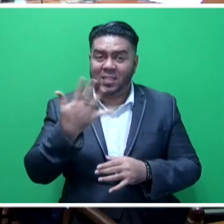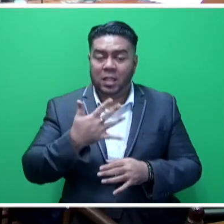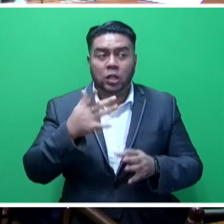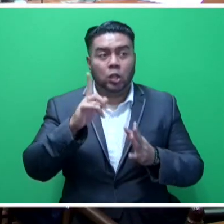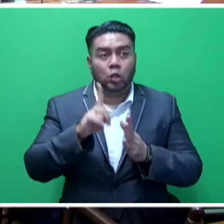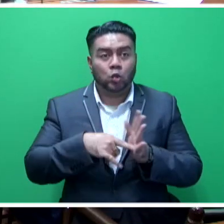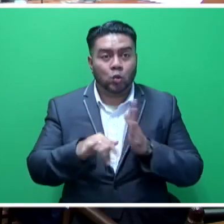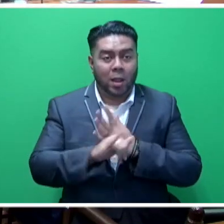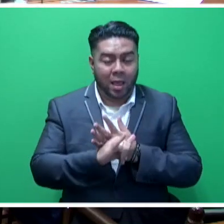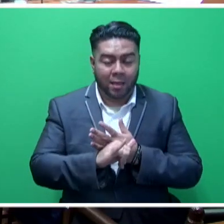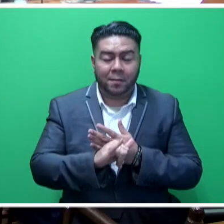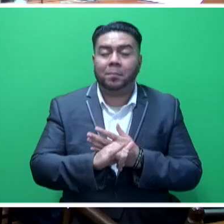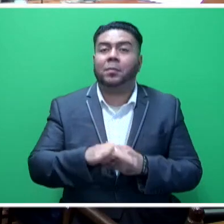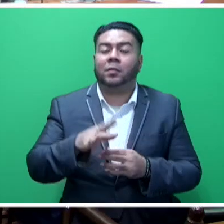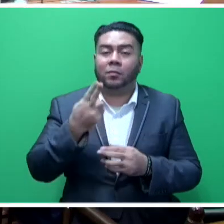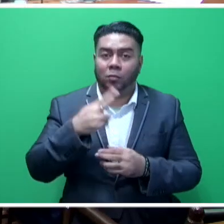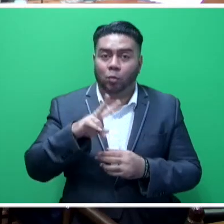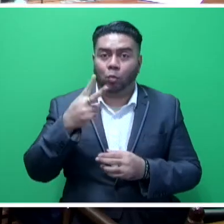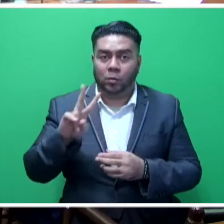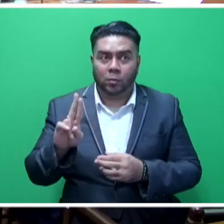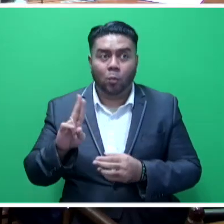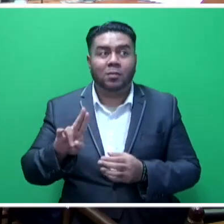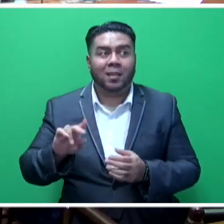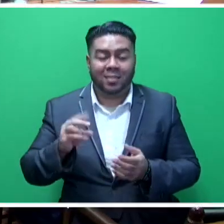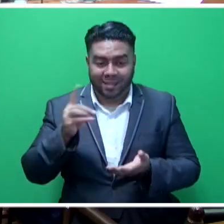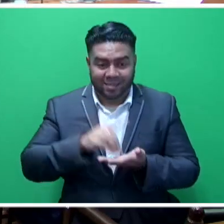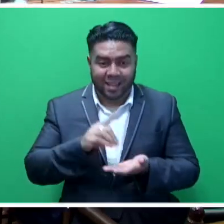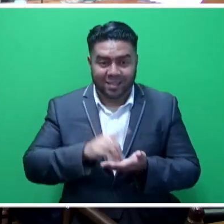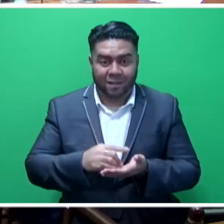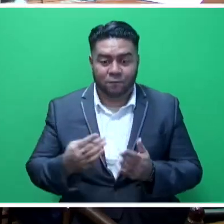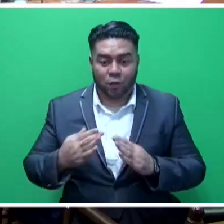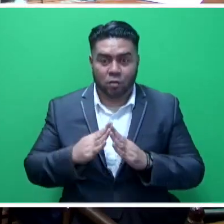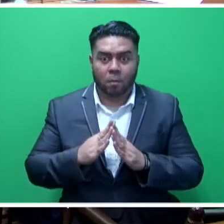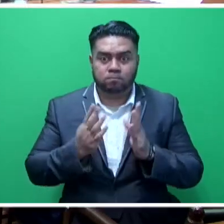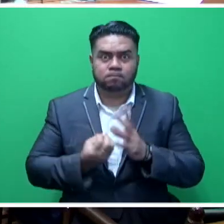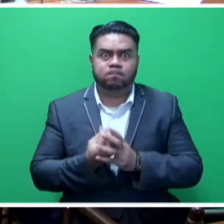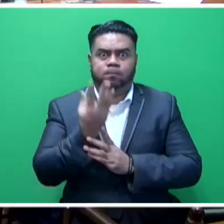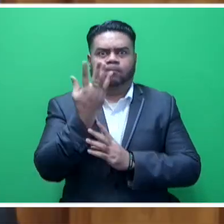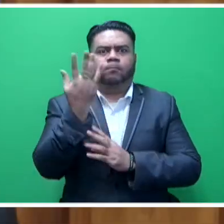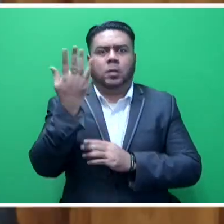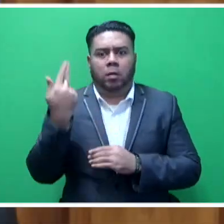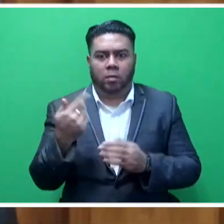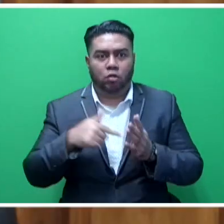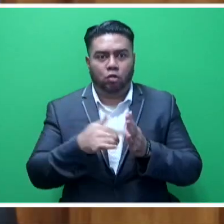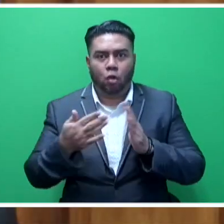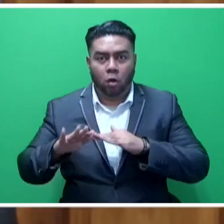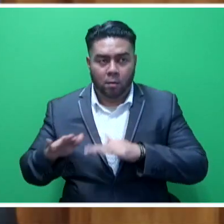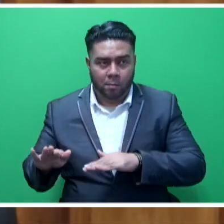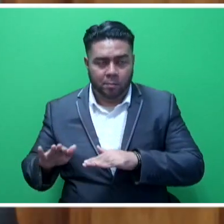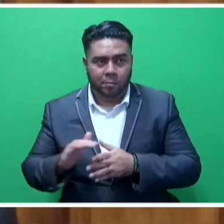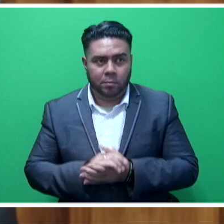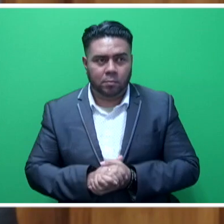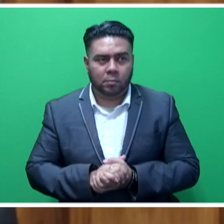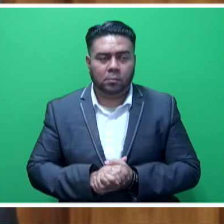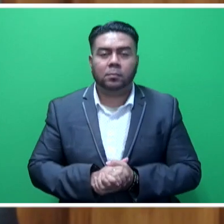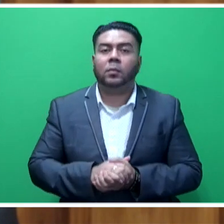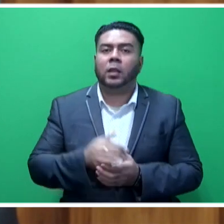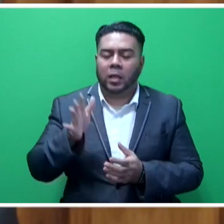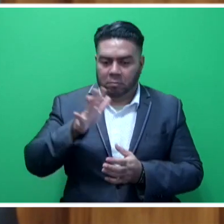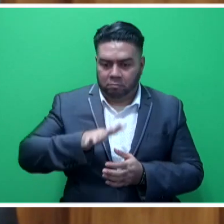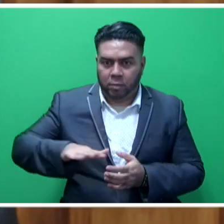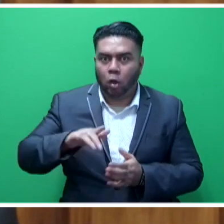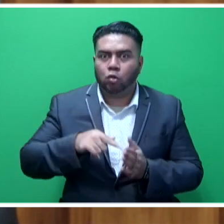January 2022 was the date for the volcano that we had in Tonga, the Tonga Hapai